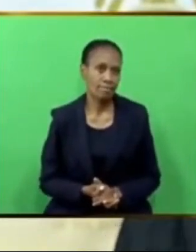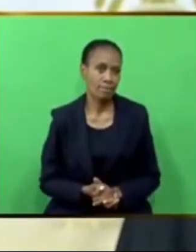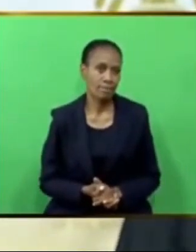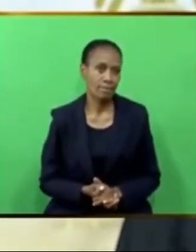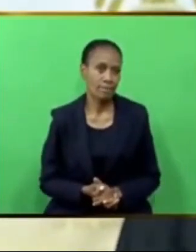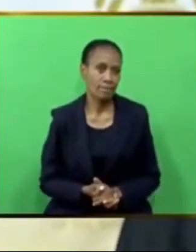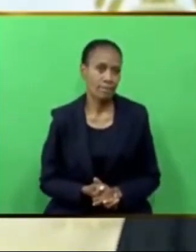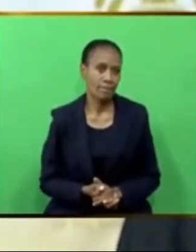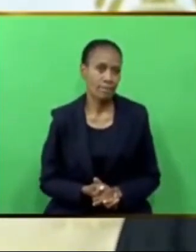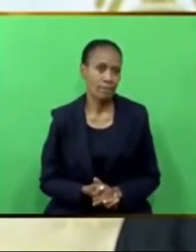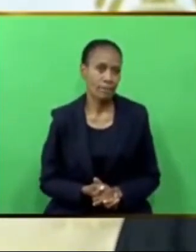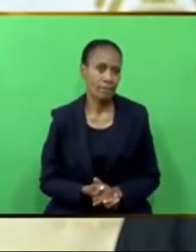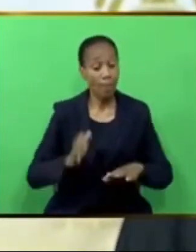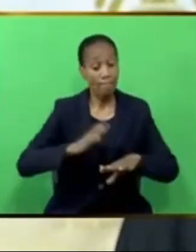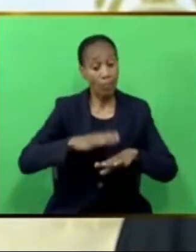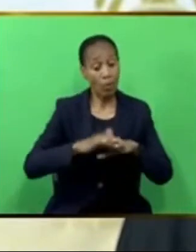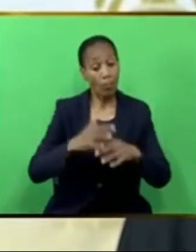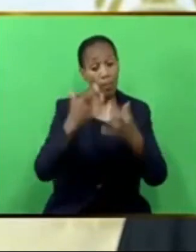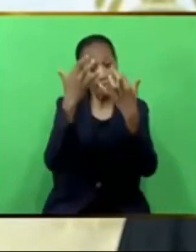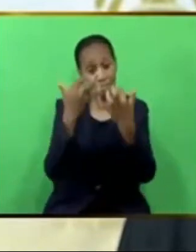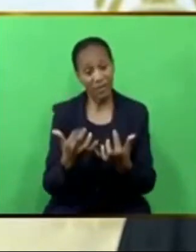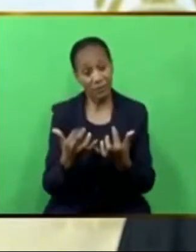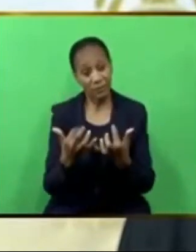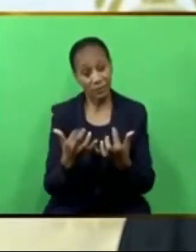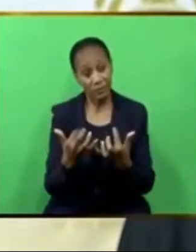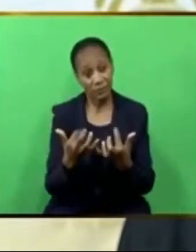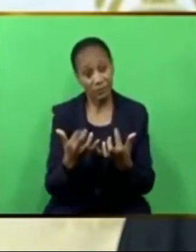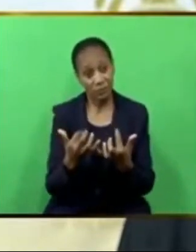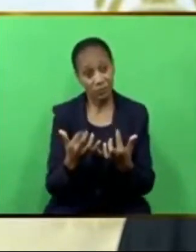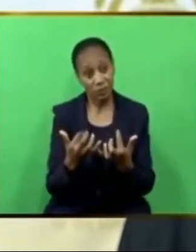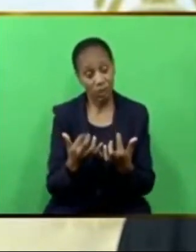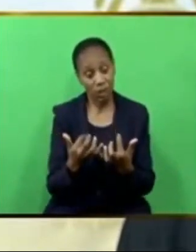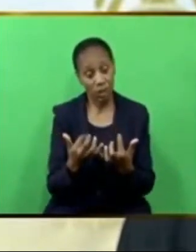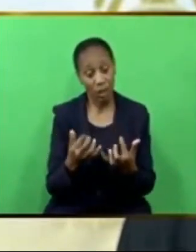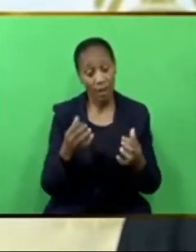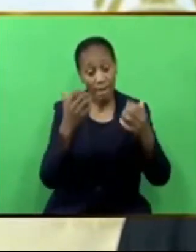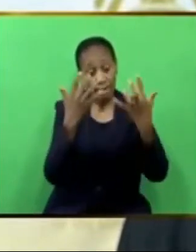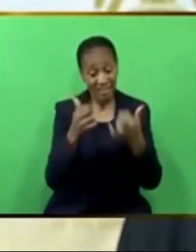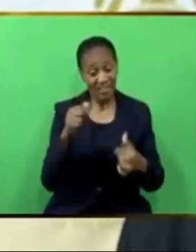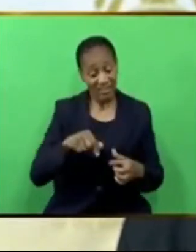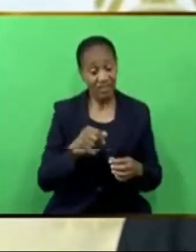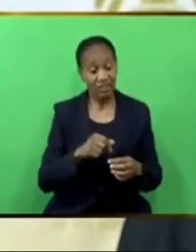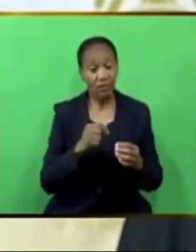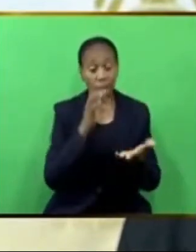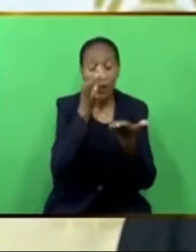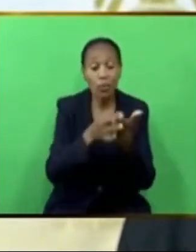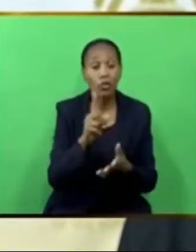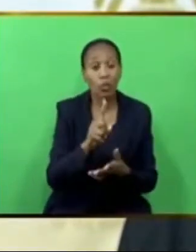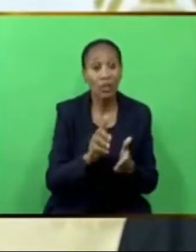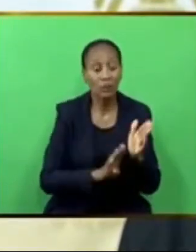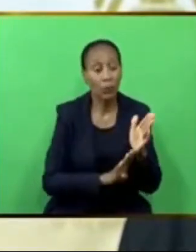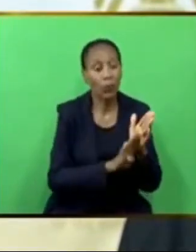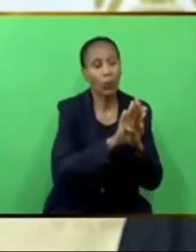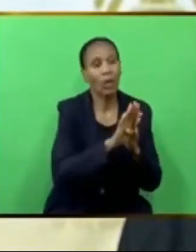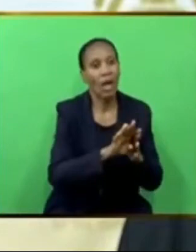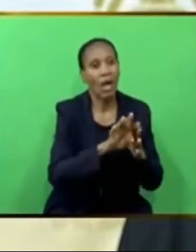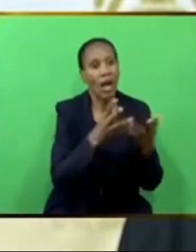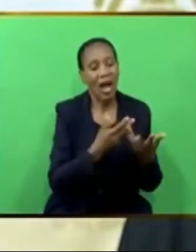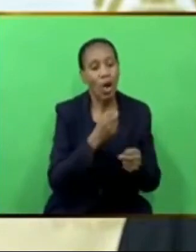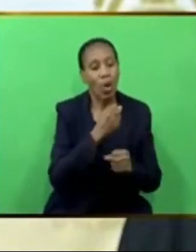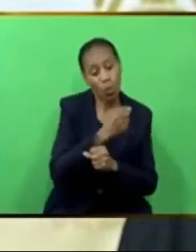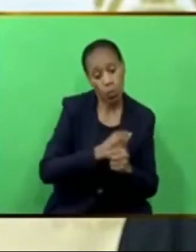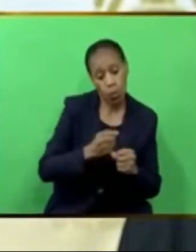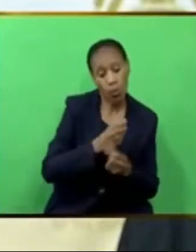To promote further investment in renewables, this budget proposes an increase in the limit for renewable